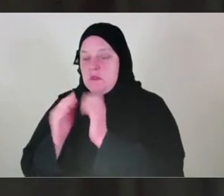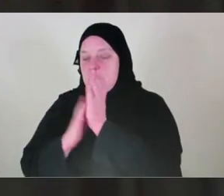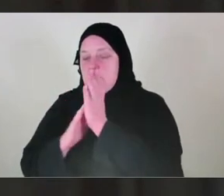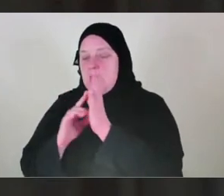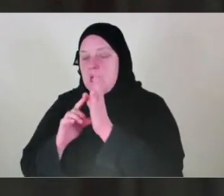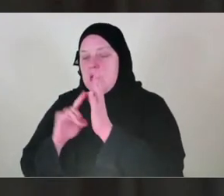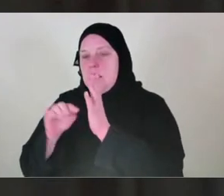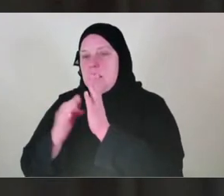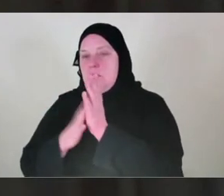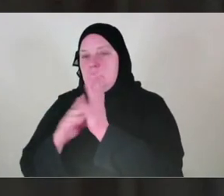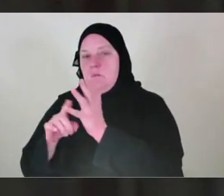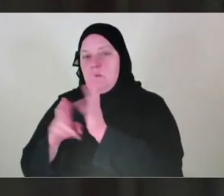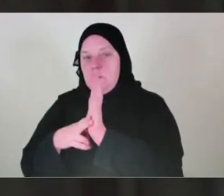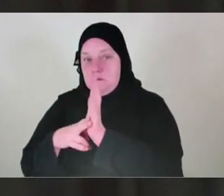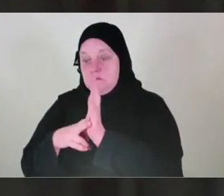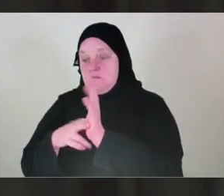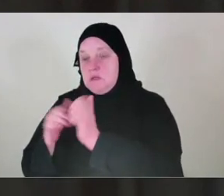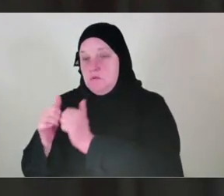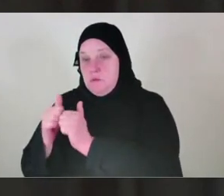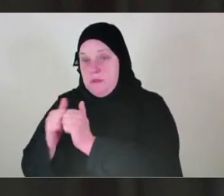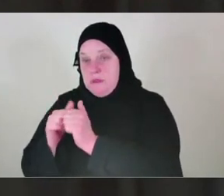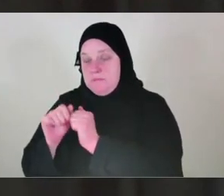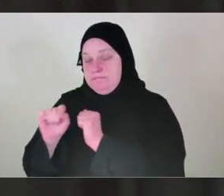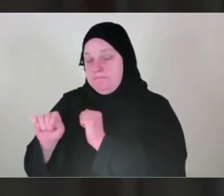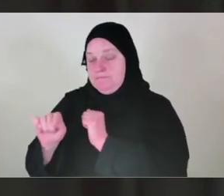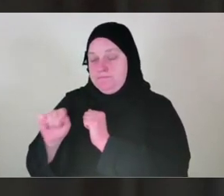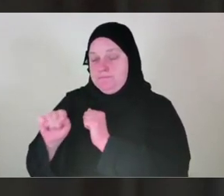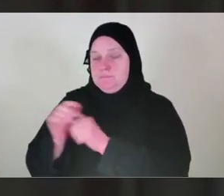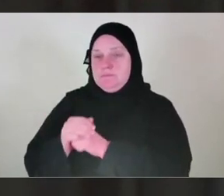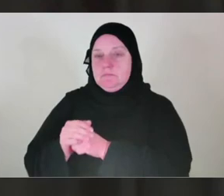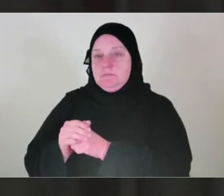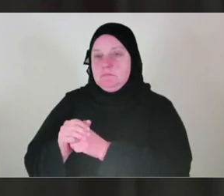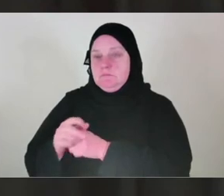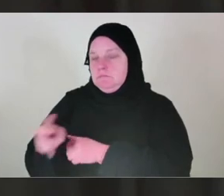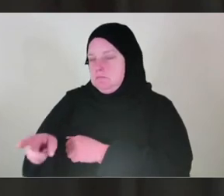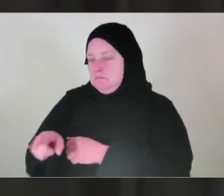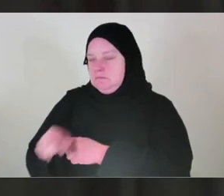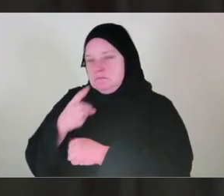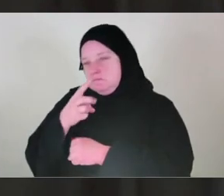wasn't old. He was about 36 years old at the time. 36,